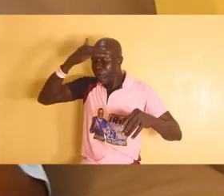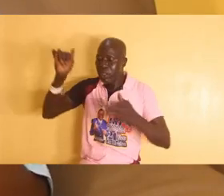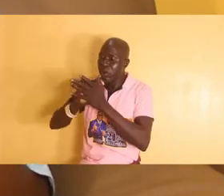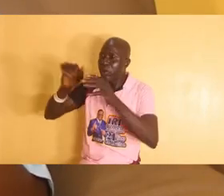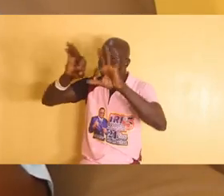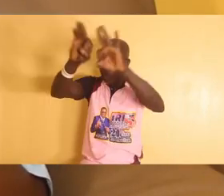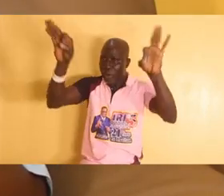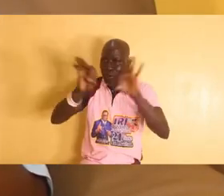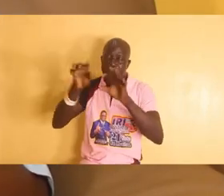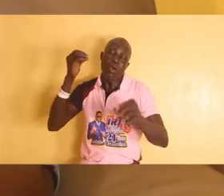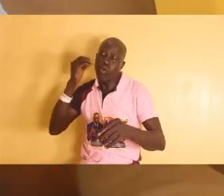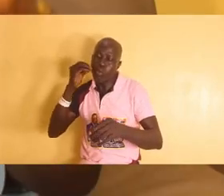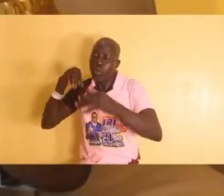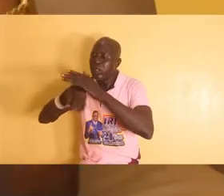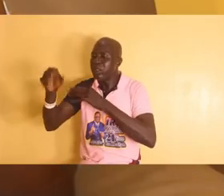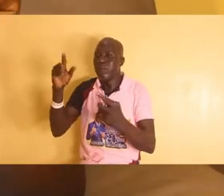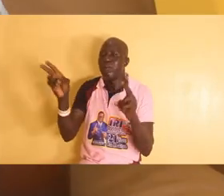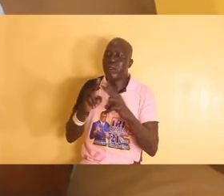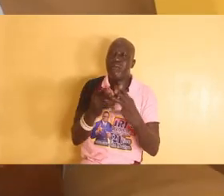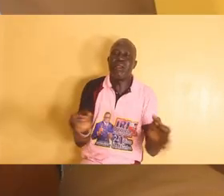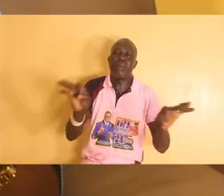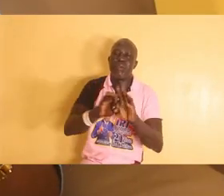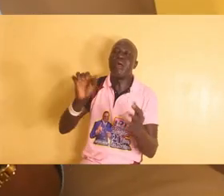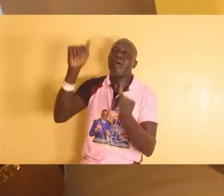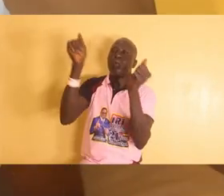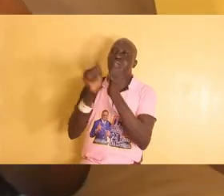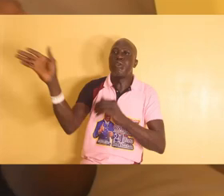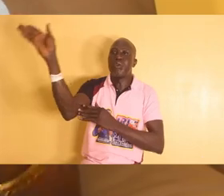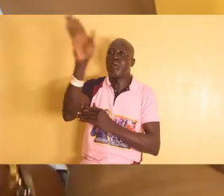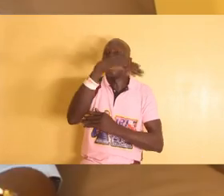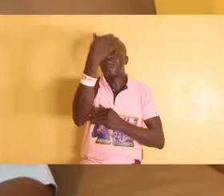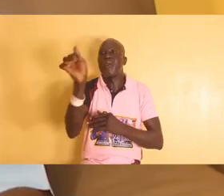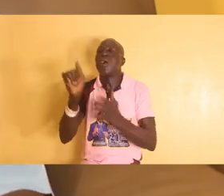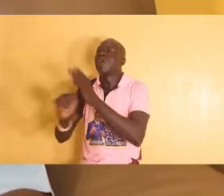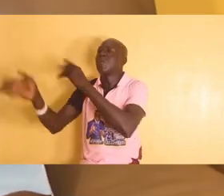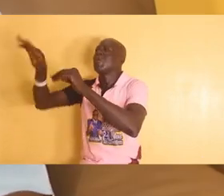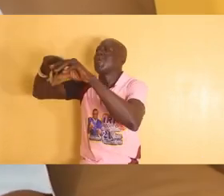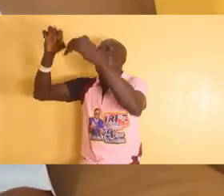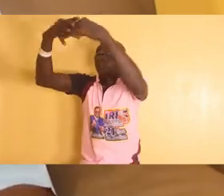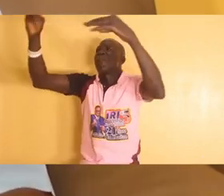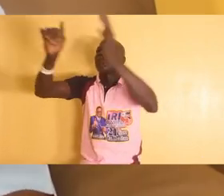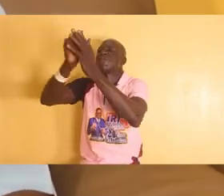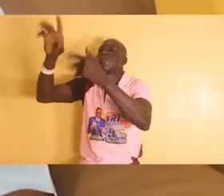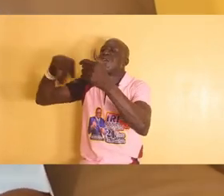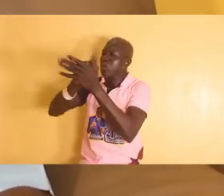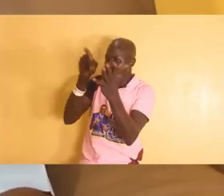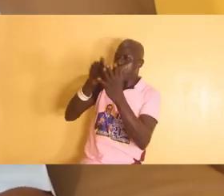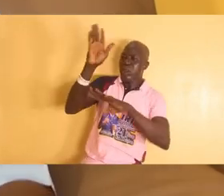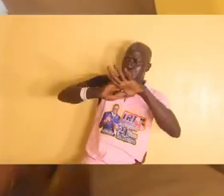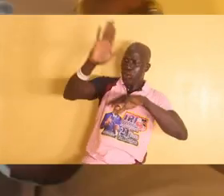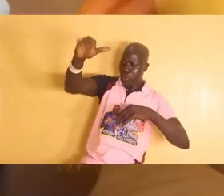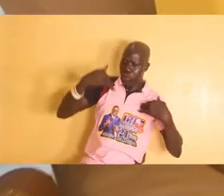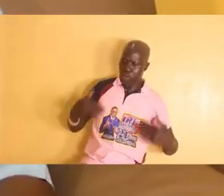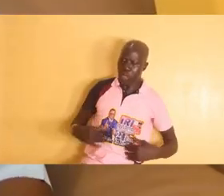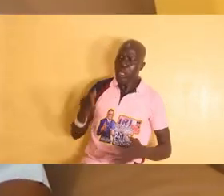Don't forget your file at home. This one is very important. With your flag. You get embassy and you are dead. The rejected is a